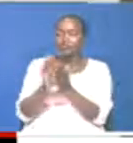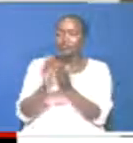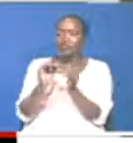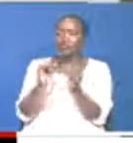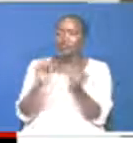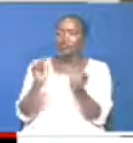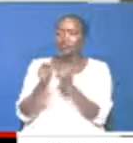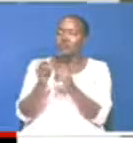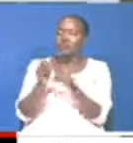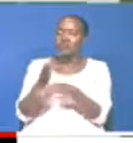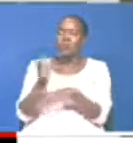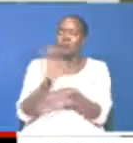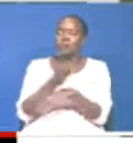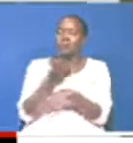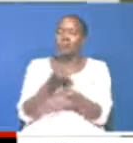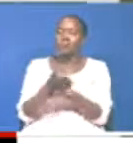here